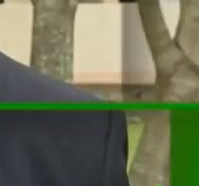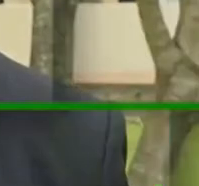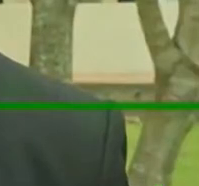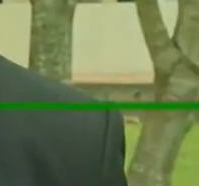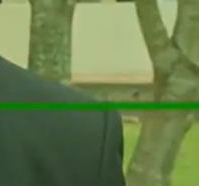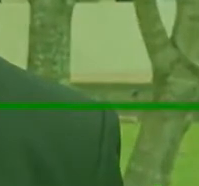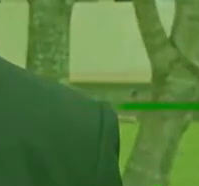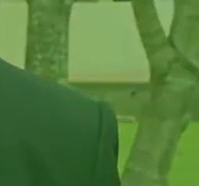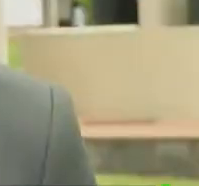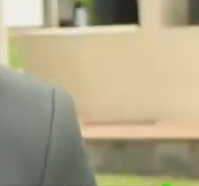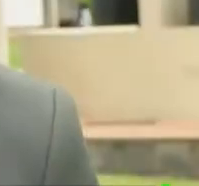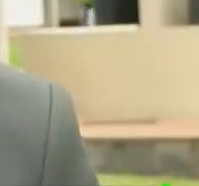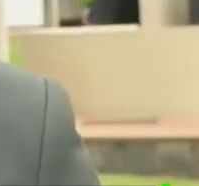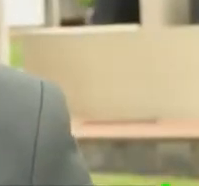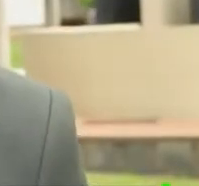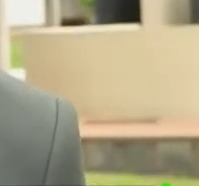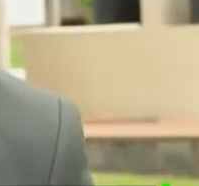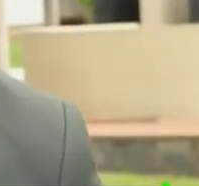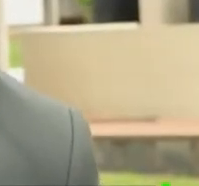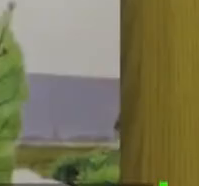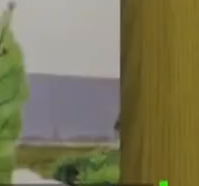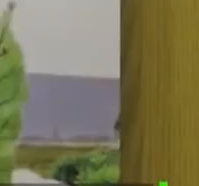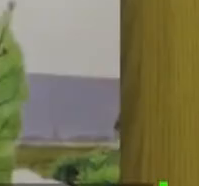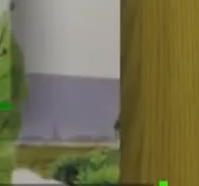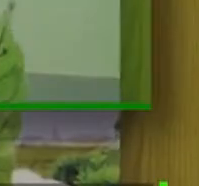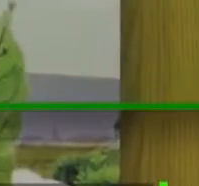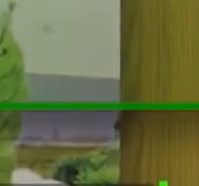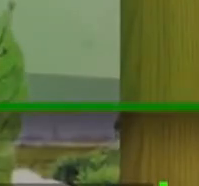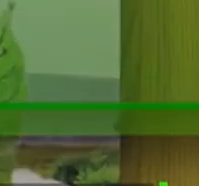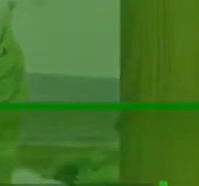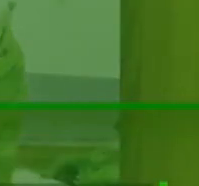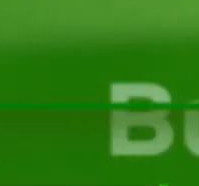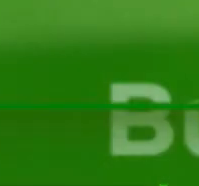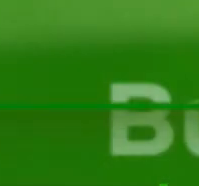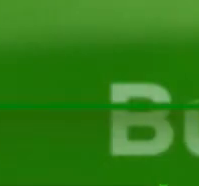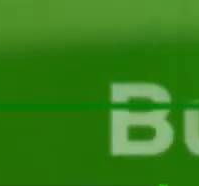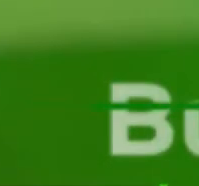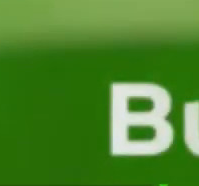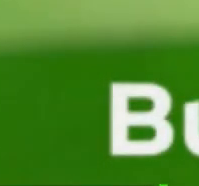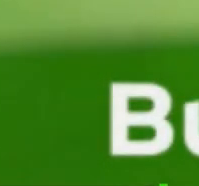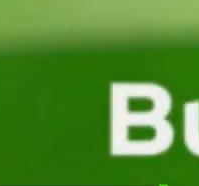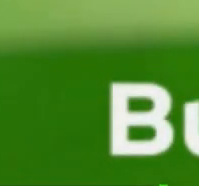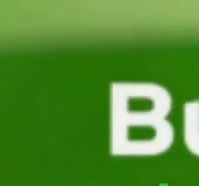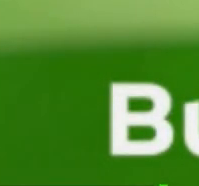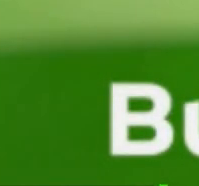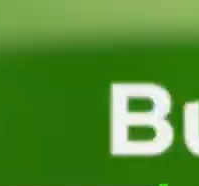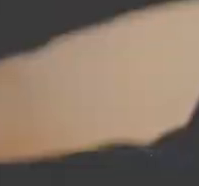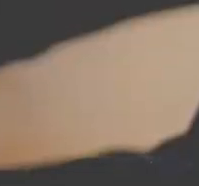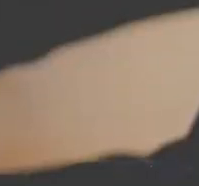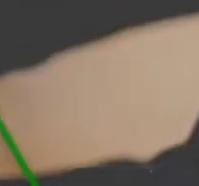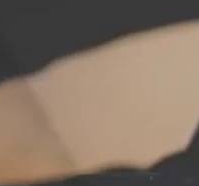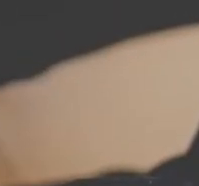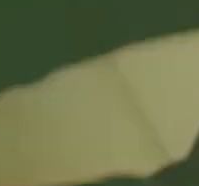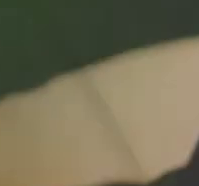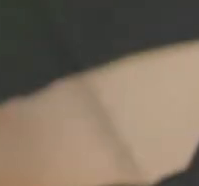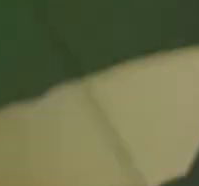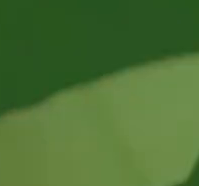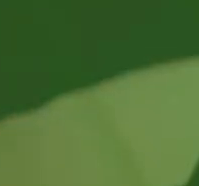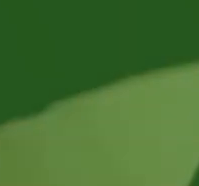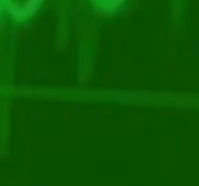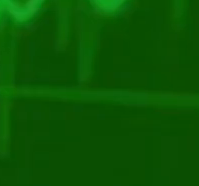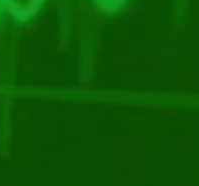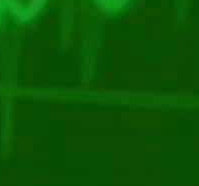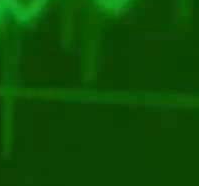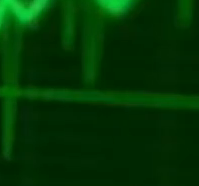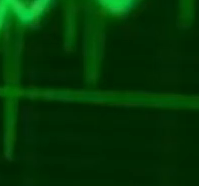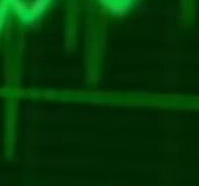Be sure to catch Business Watch every Wednesday between 2 p.m. to 3 p.m. where we feature the latest updates on business news, market